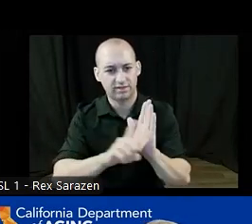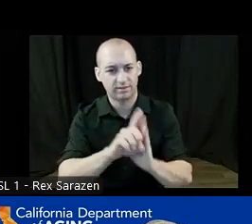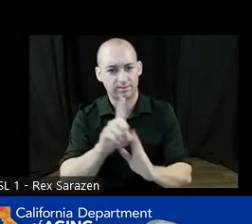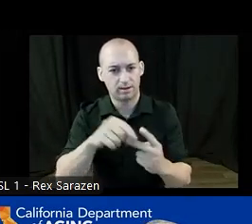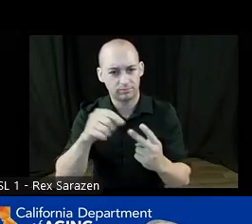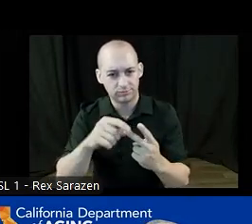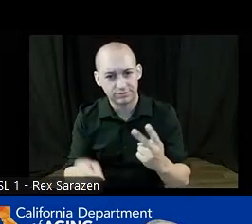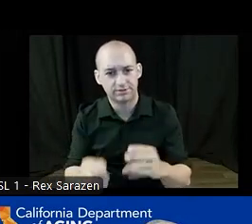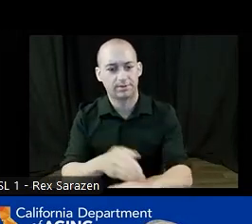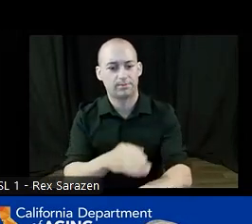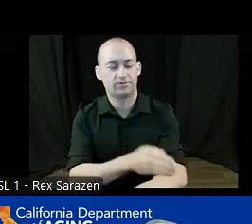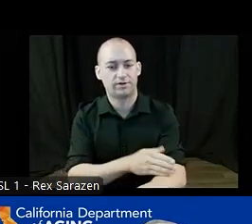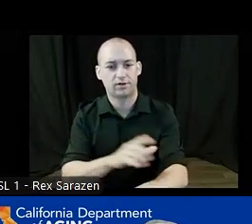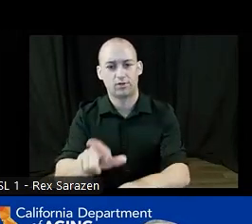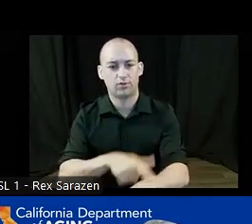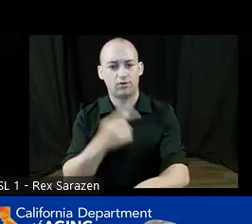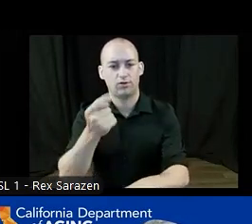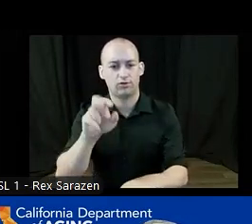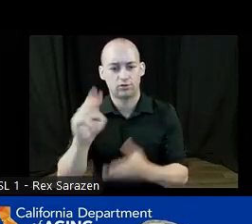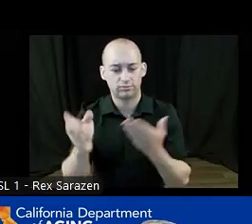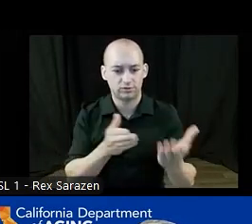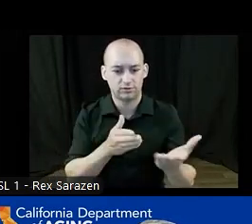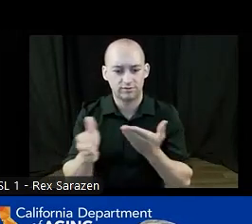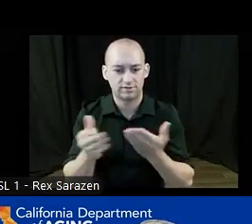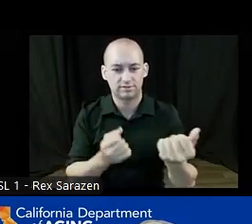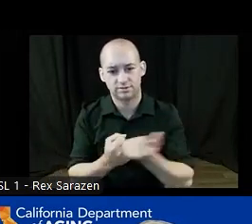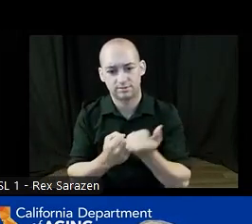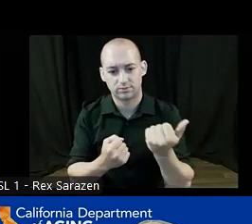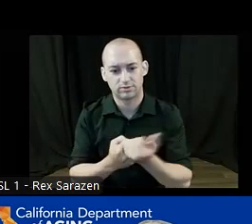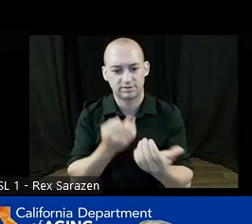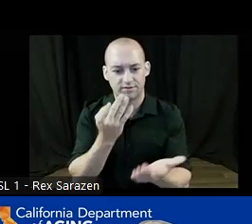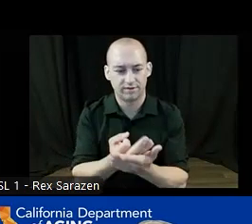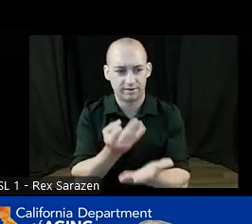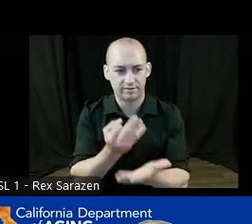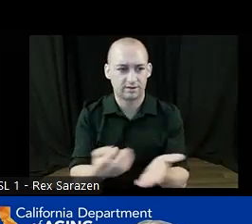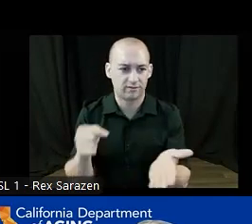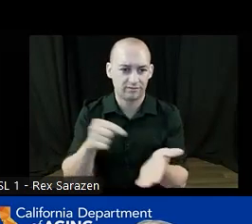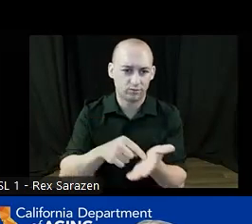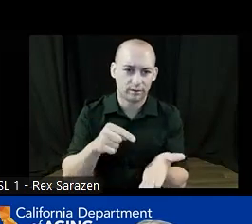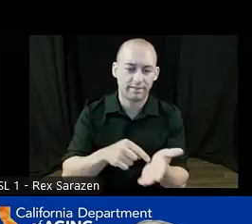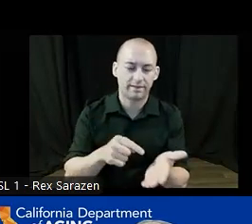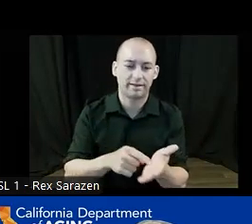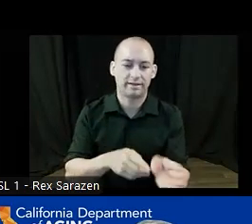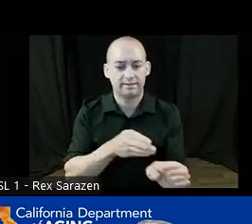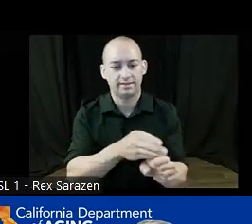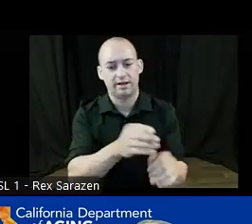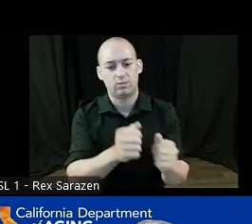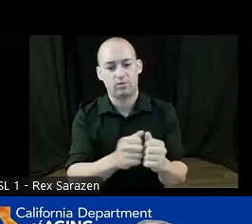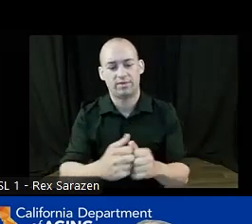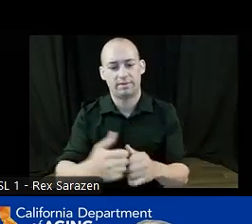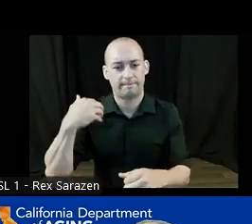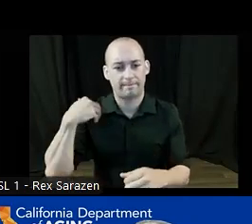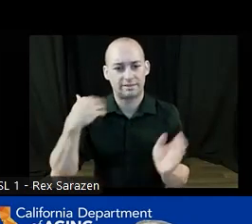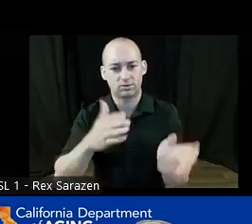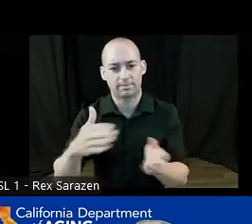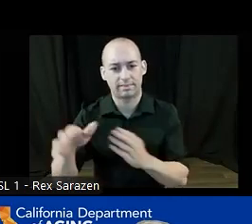improving long-term services, supports, financing, and affordability in line with the Master Plan for Aging. And this is what we are